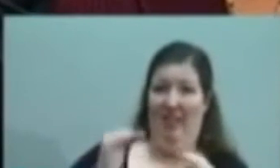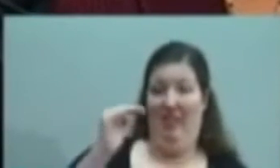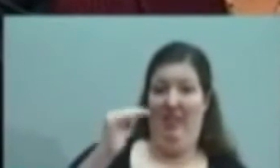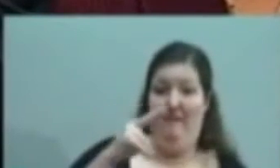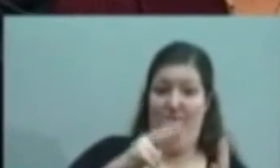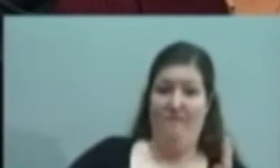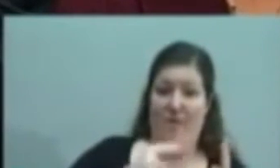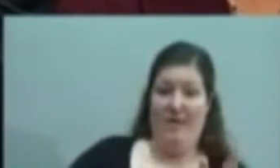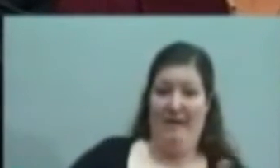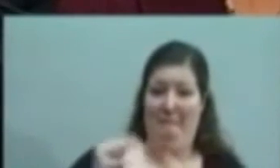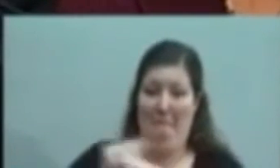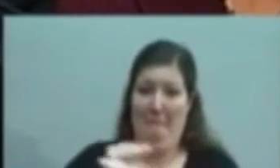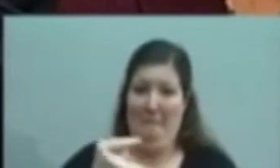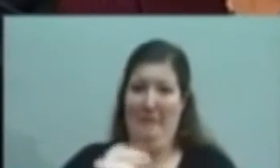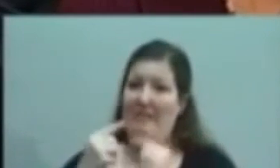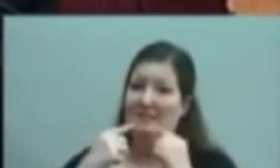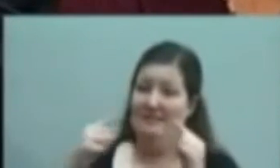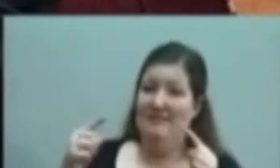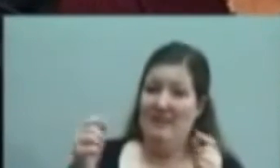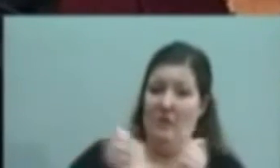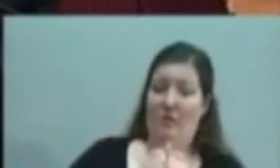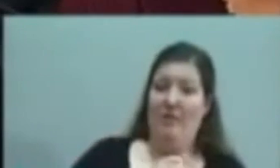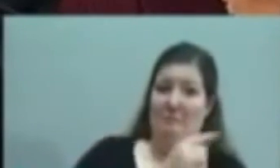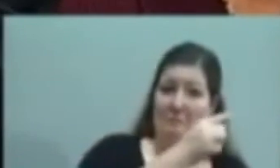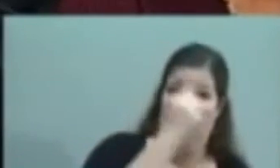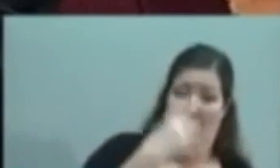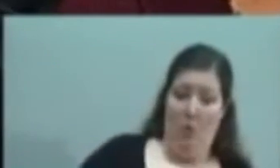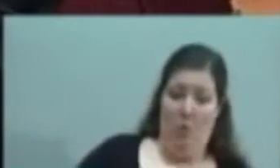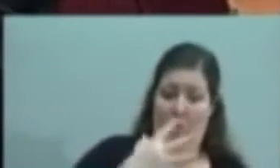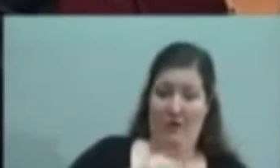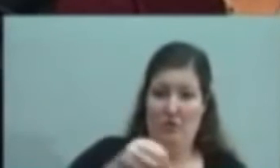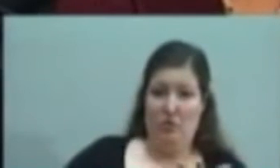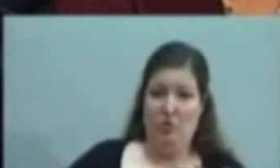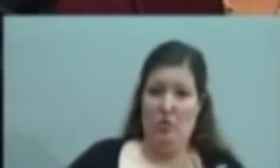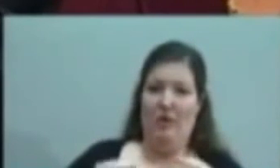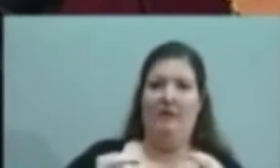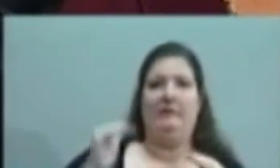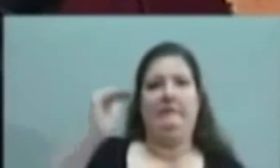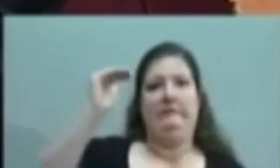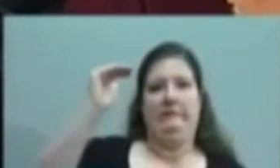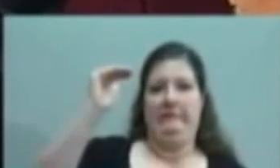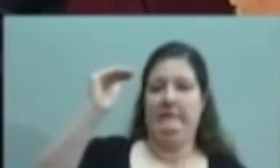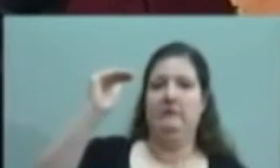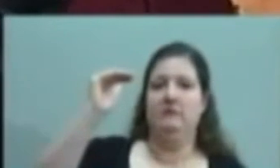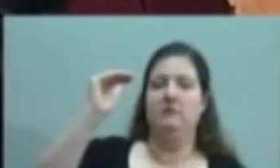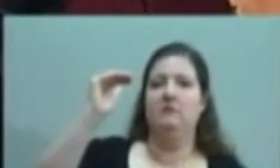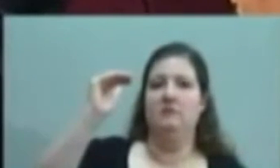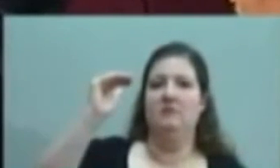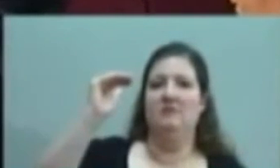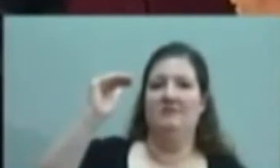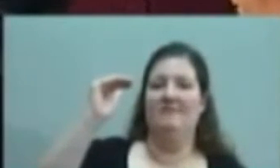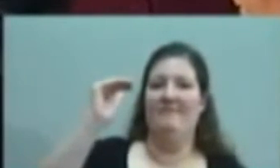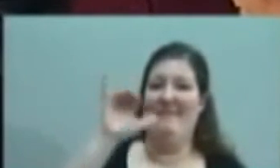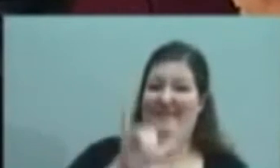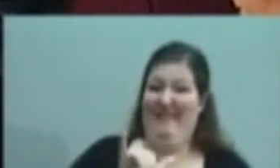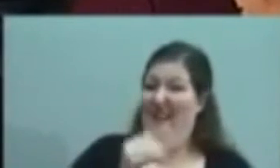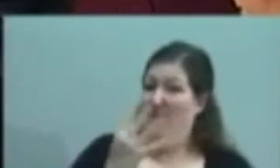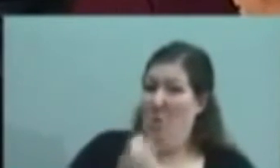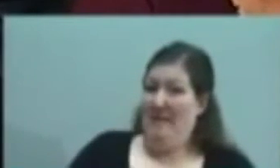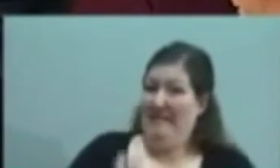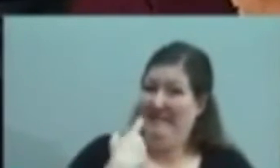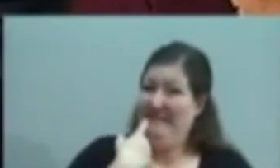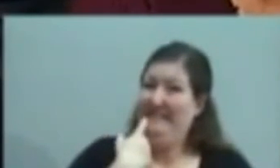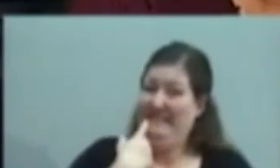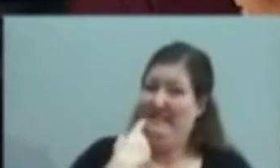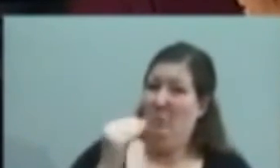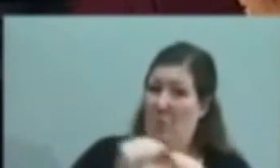math achievement between black and white students has widened. So that has been, in the last 4 years, it is